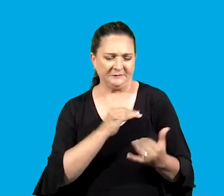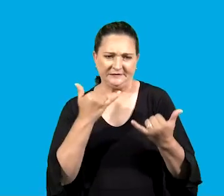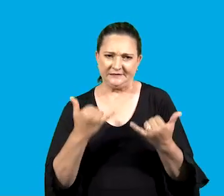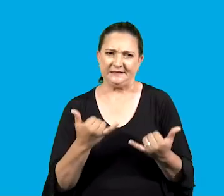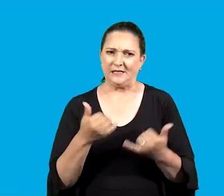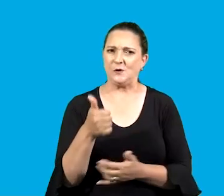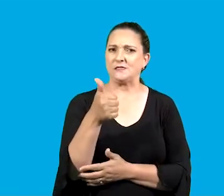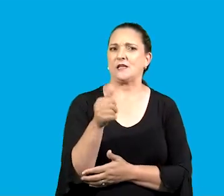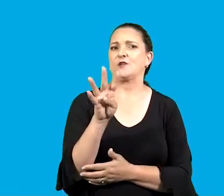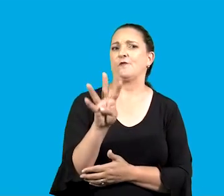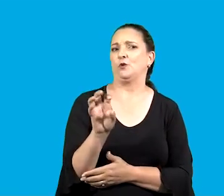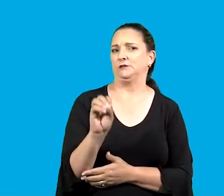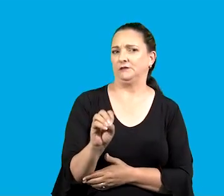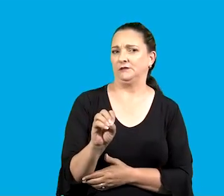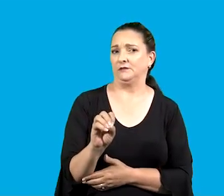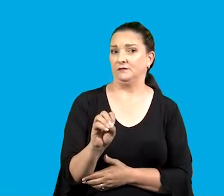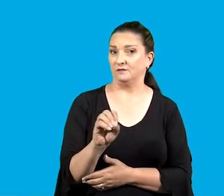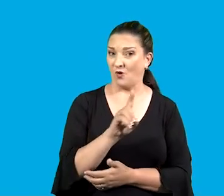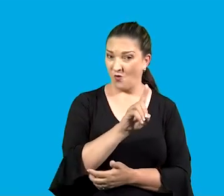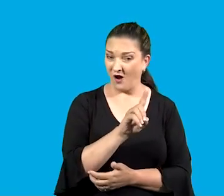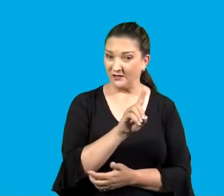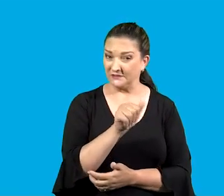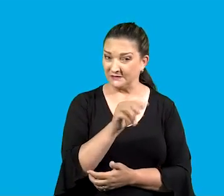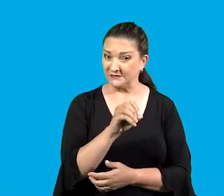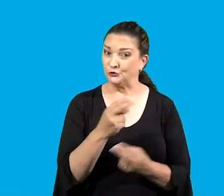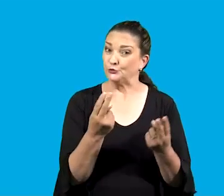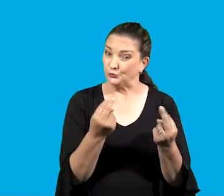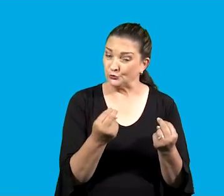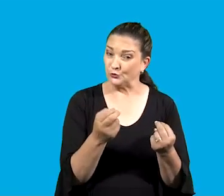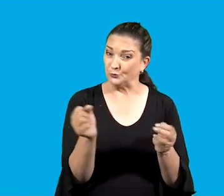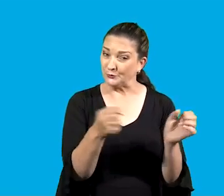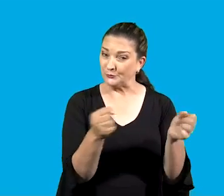the difference here is 160 new customers, which is